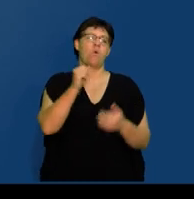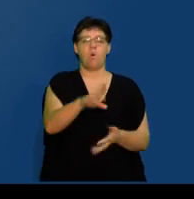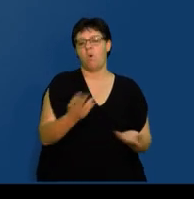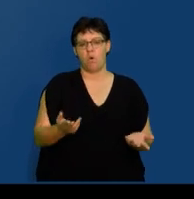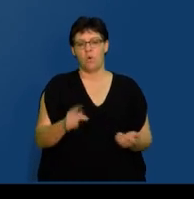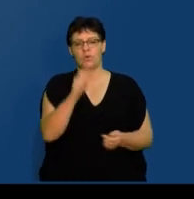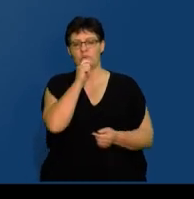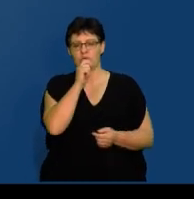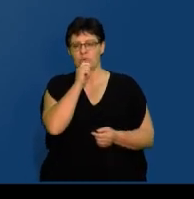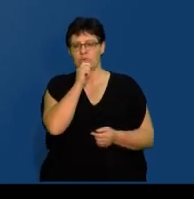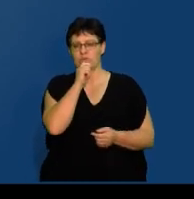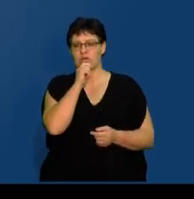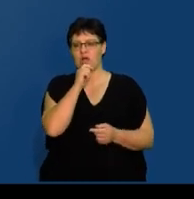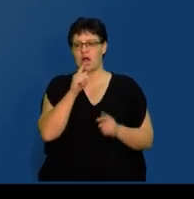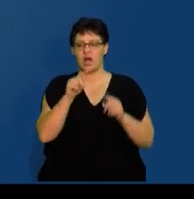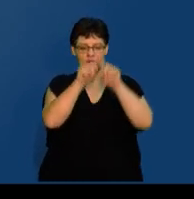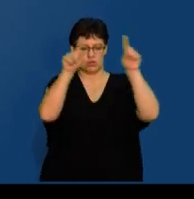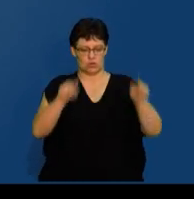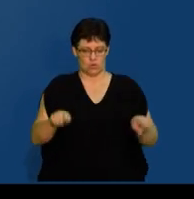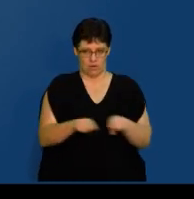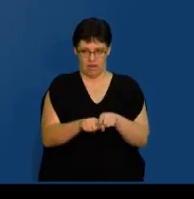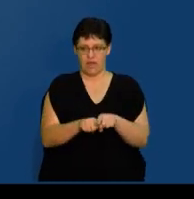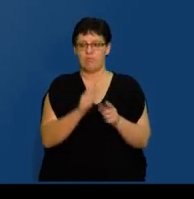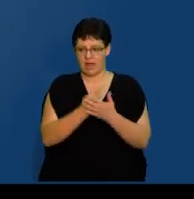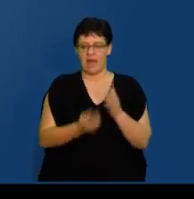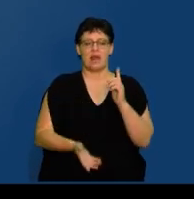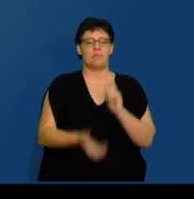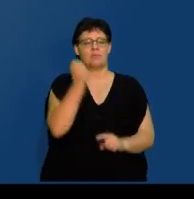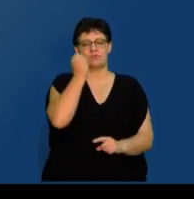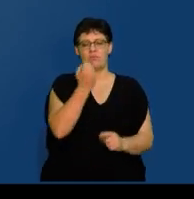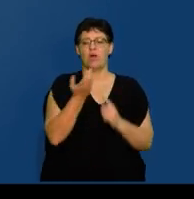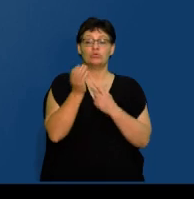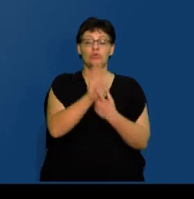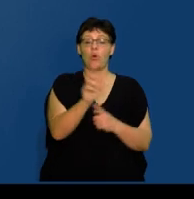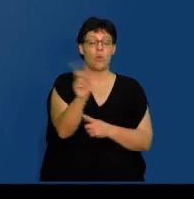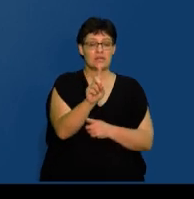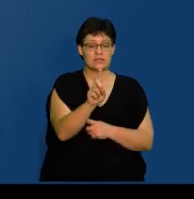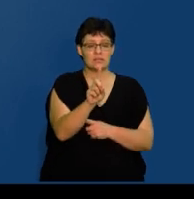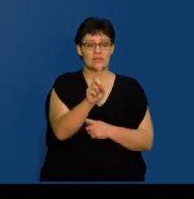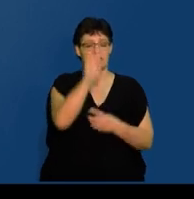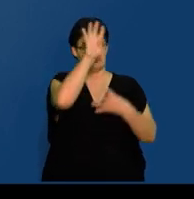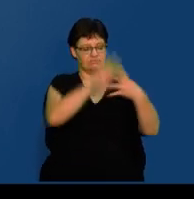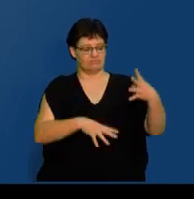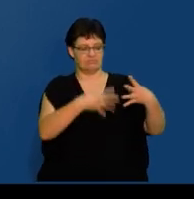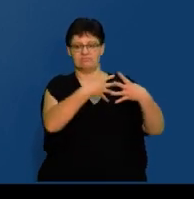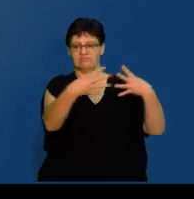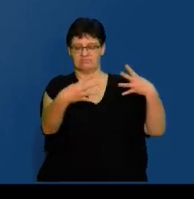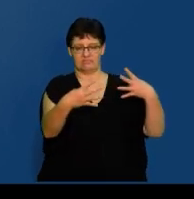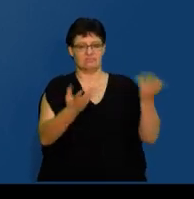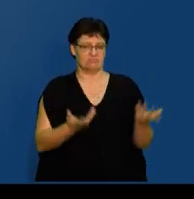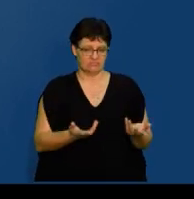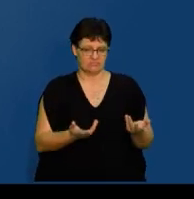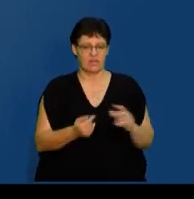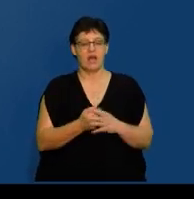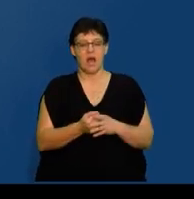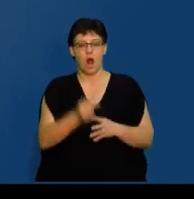to use a Punnett square, then you are able to achieve that, illustrating that using a simple Punnett square. And